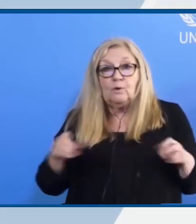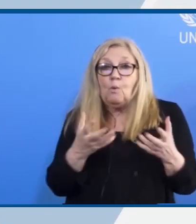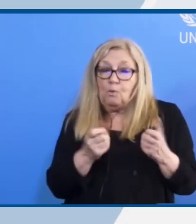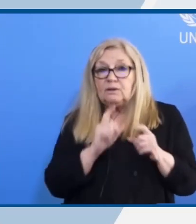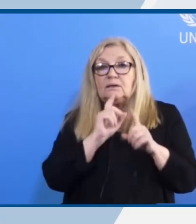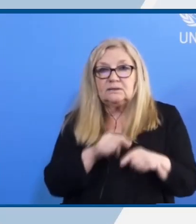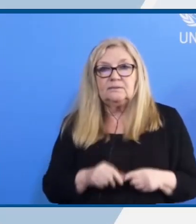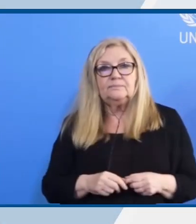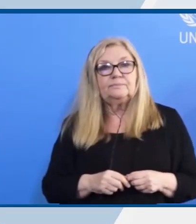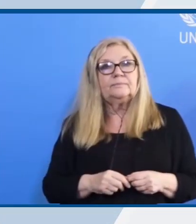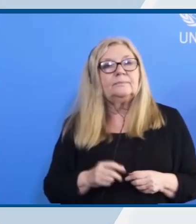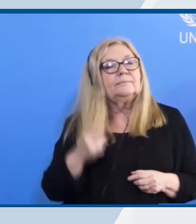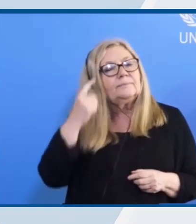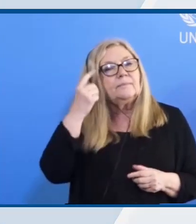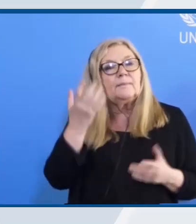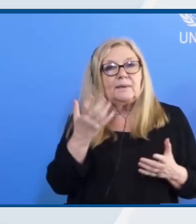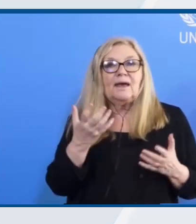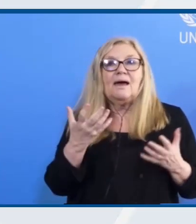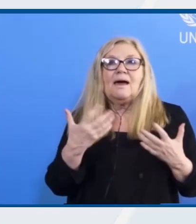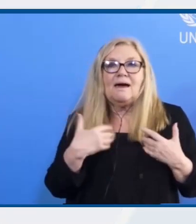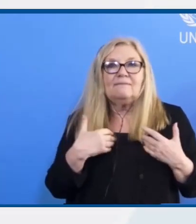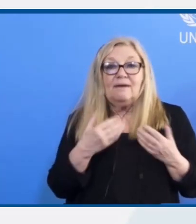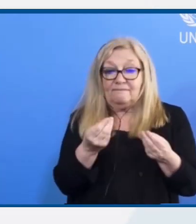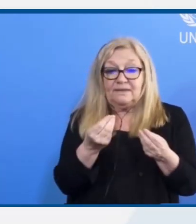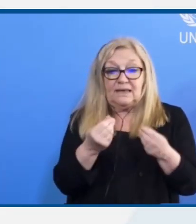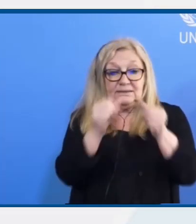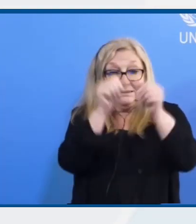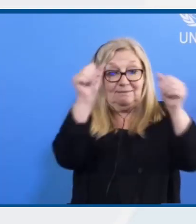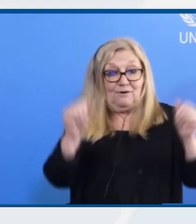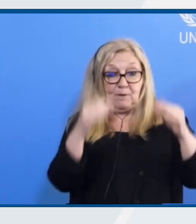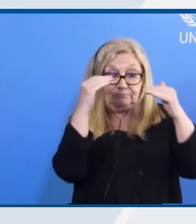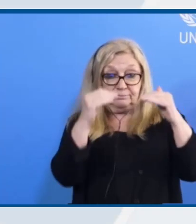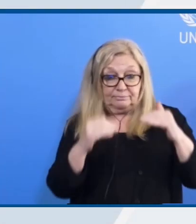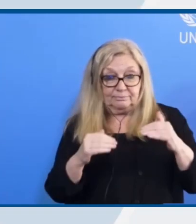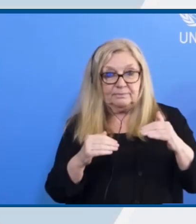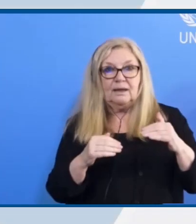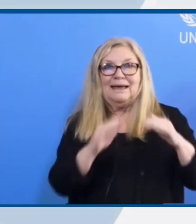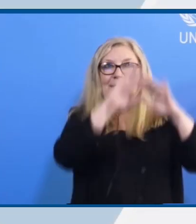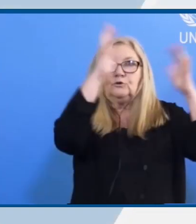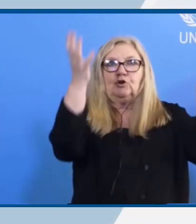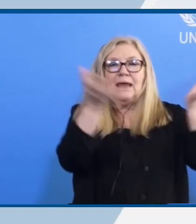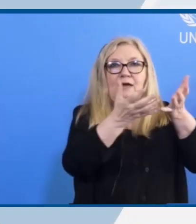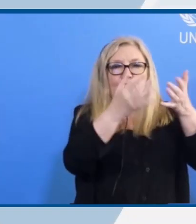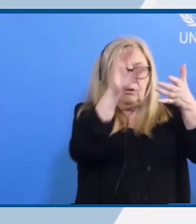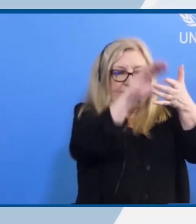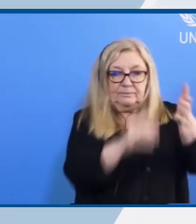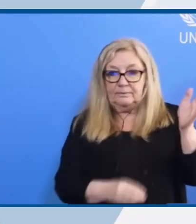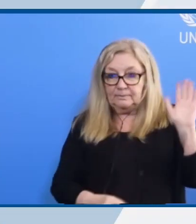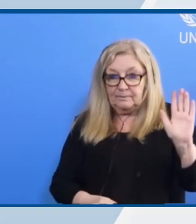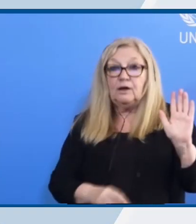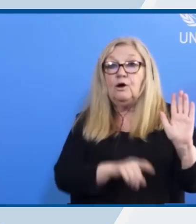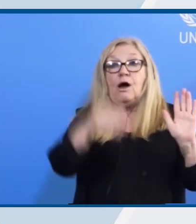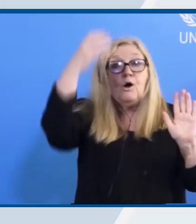An international financial framework that could produce guidelines to help governments to properly fund and regulate projects